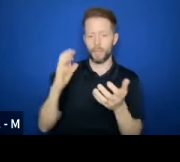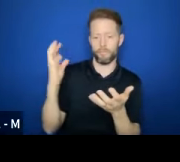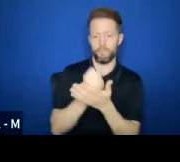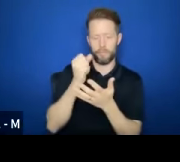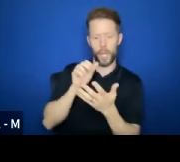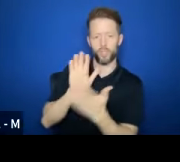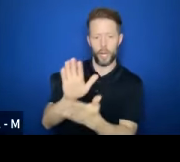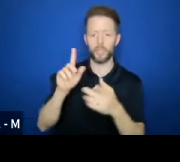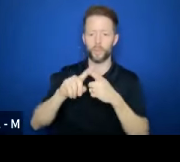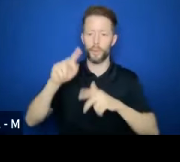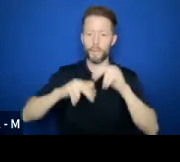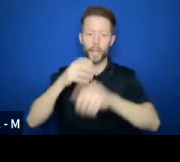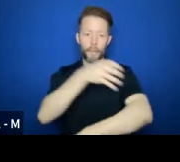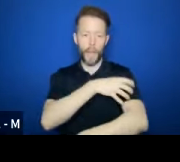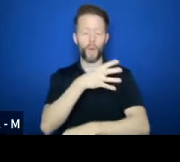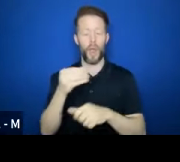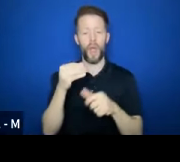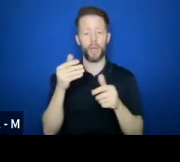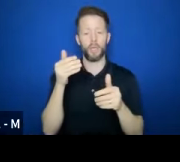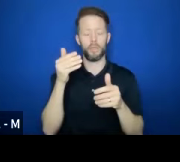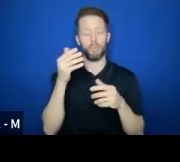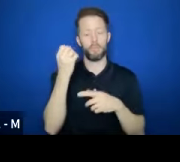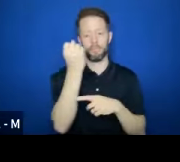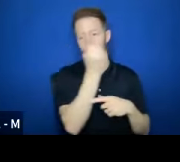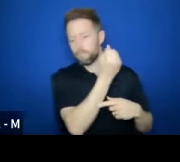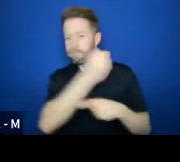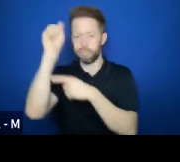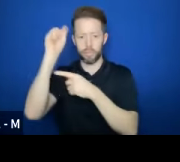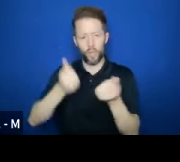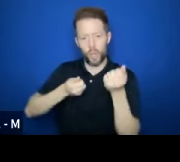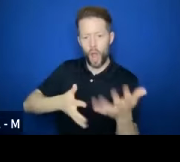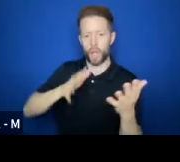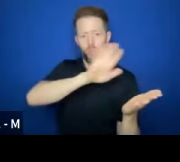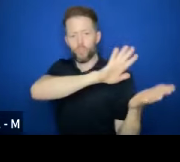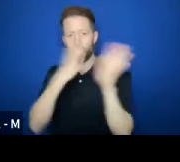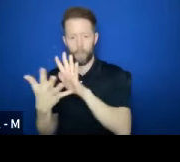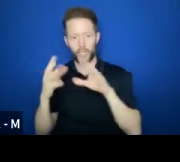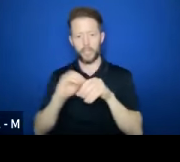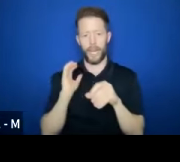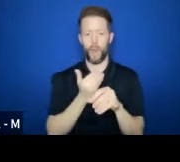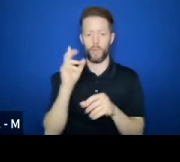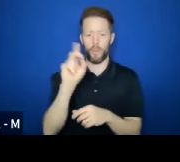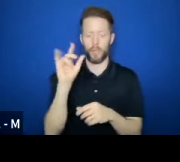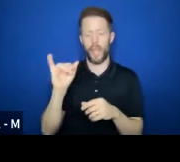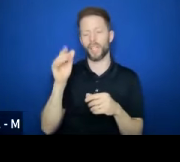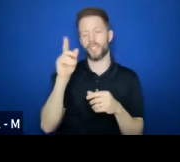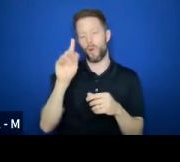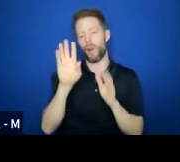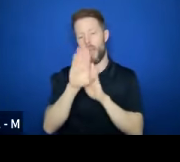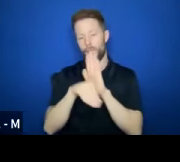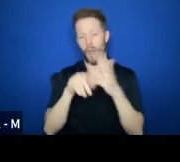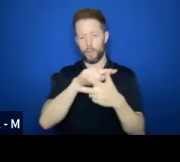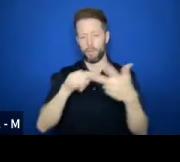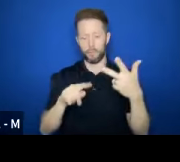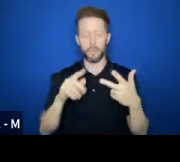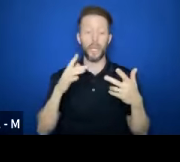build power and move us towards a transformation in our democratic systems. And so that's next half an hour. And again, please feel free to